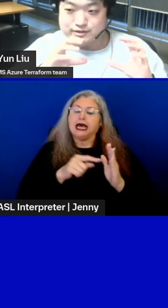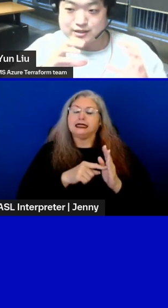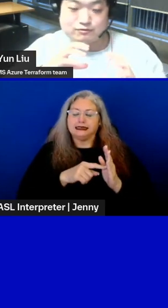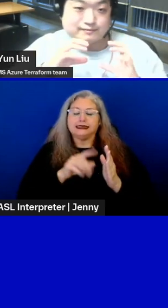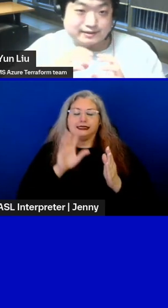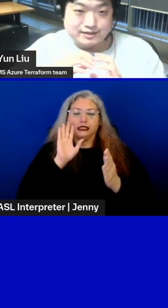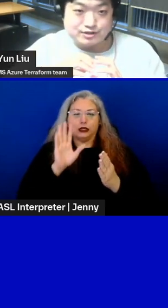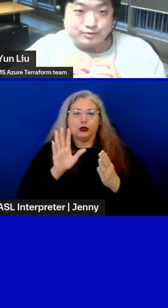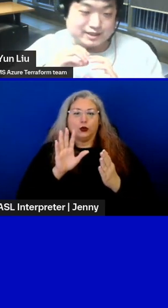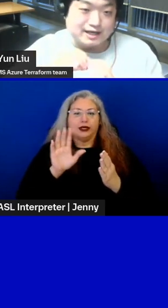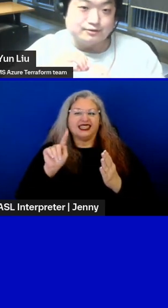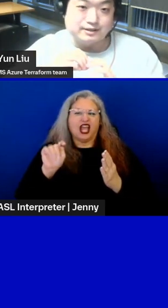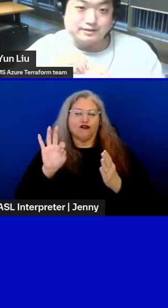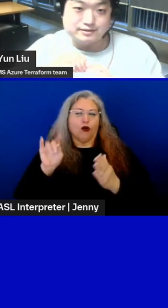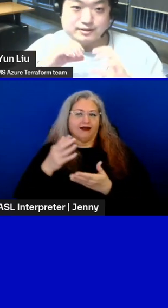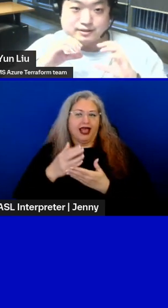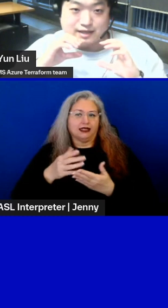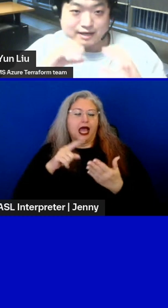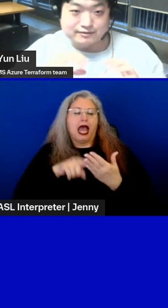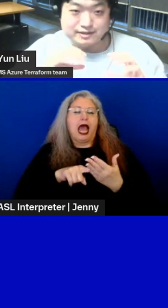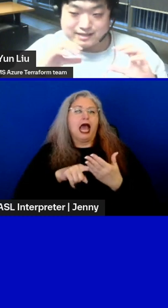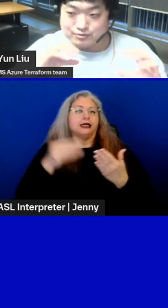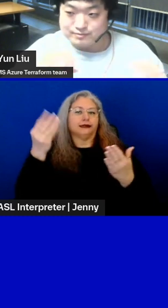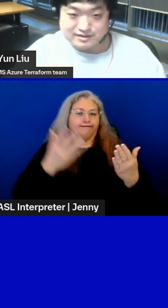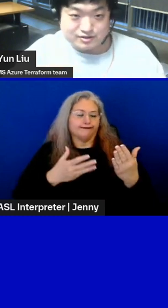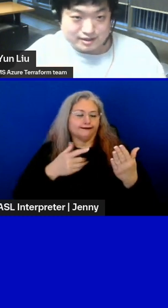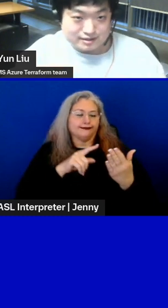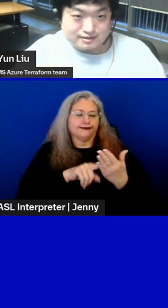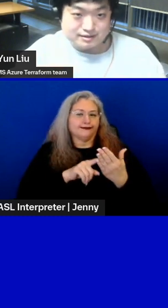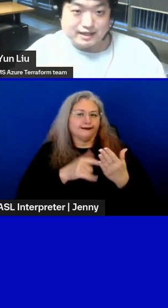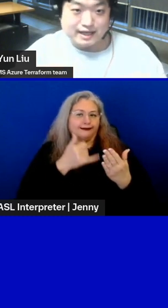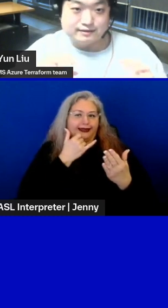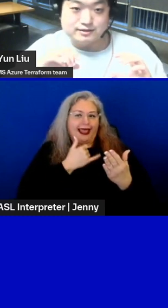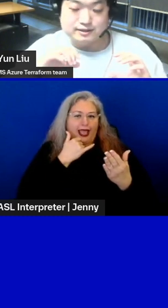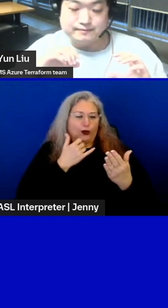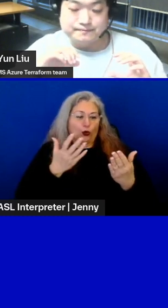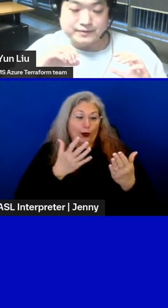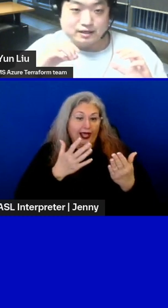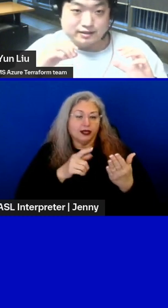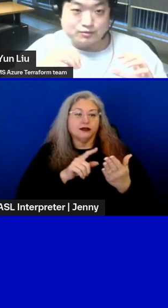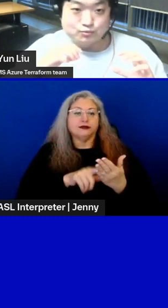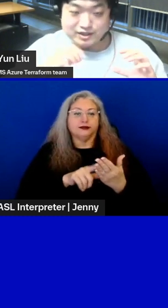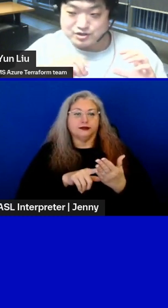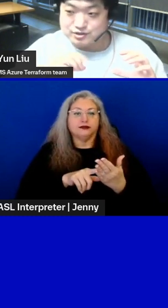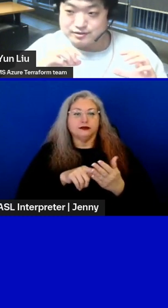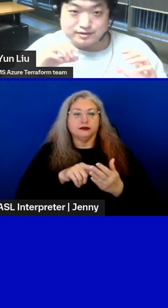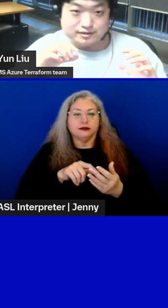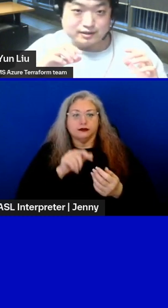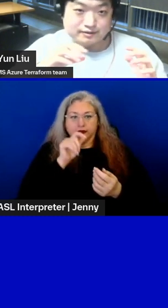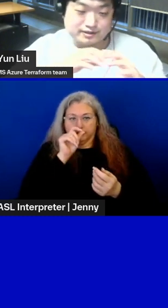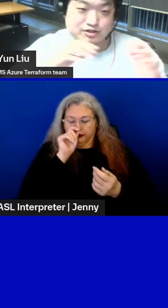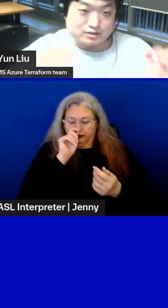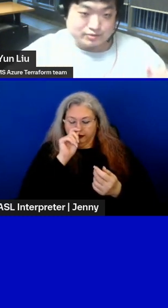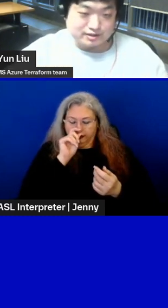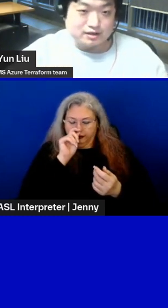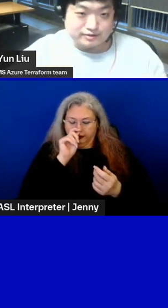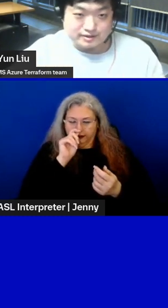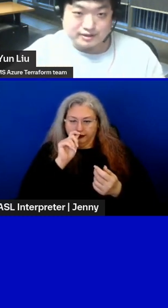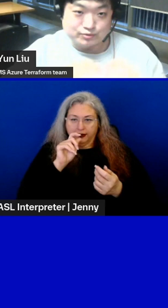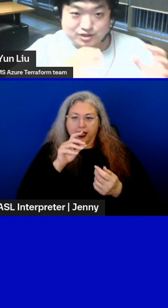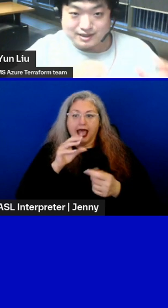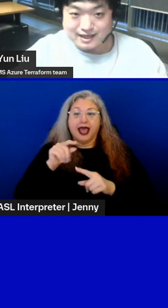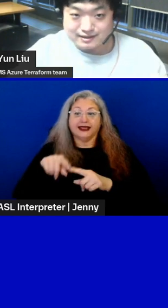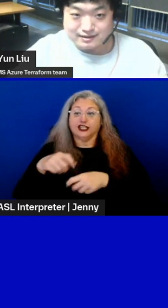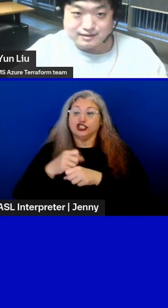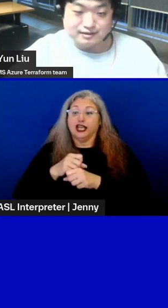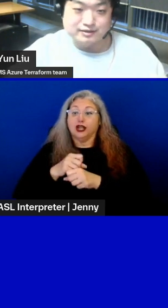the Terraform validation will tell us how this error message is and in which the generated content,